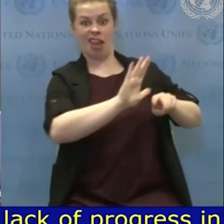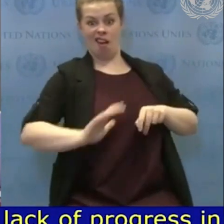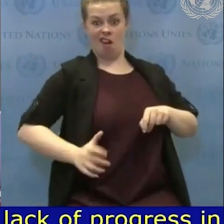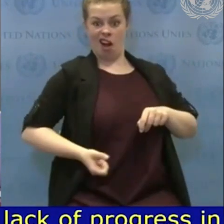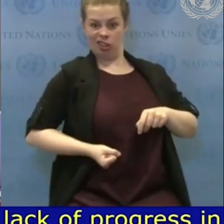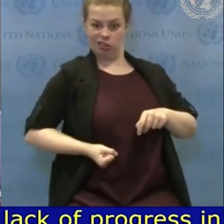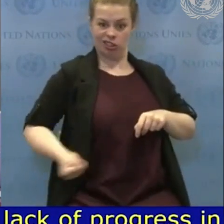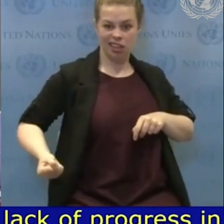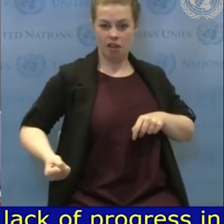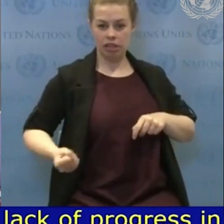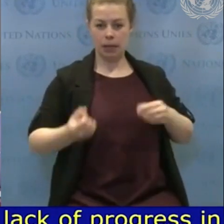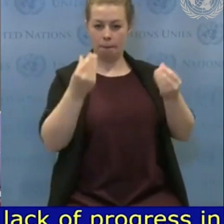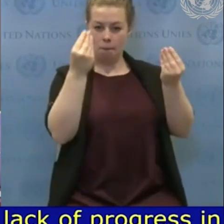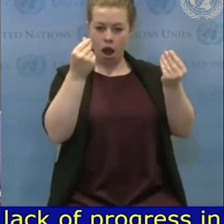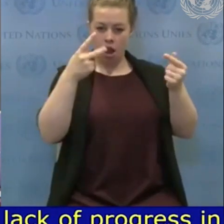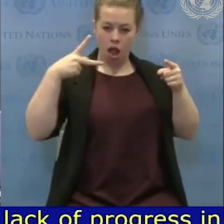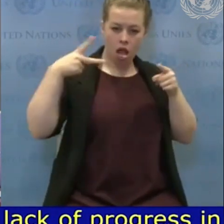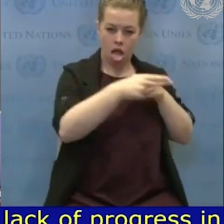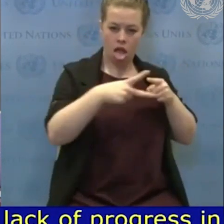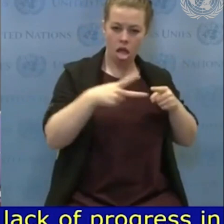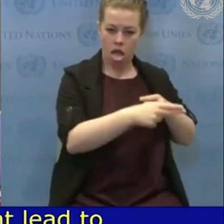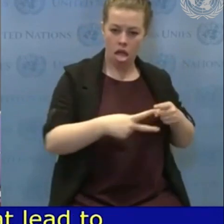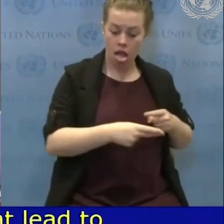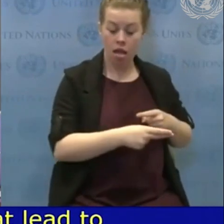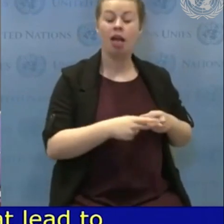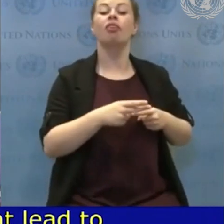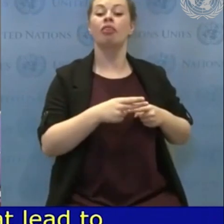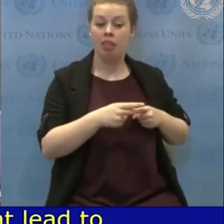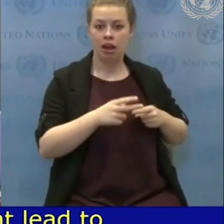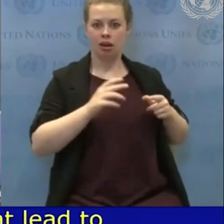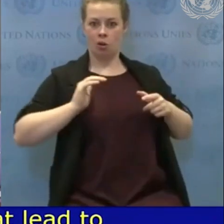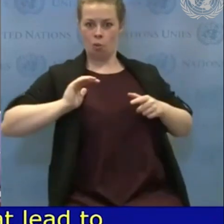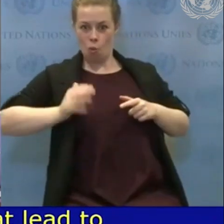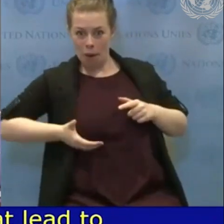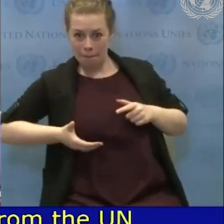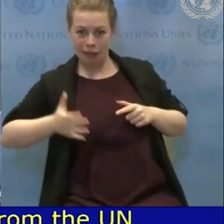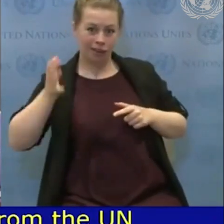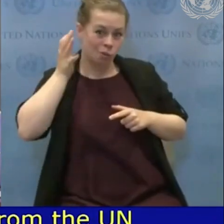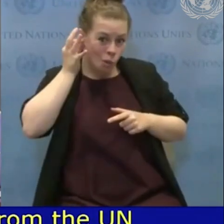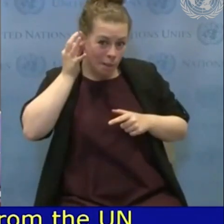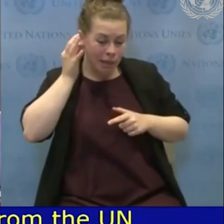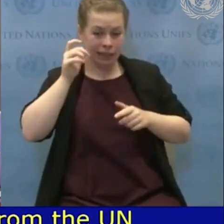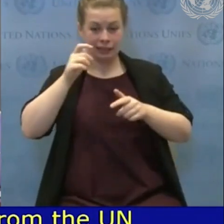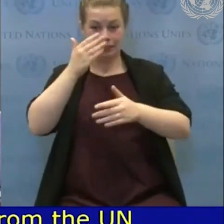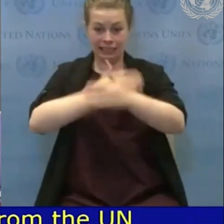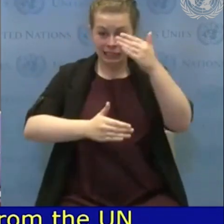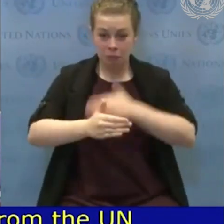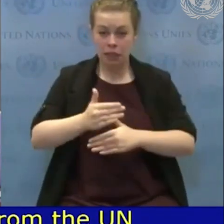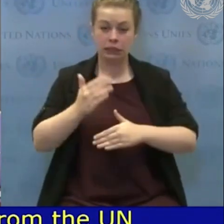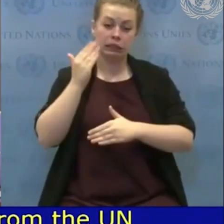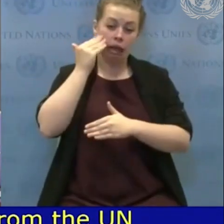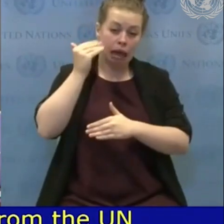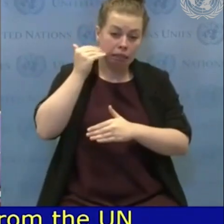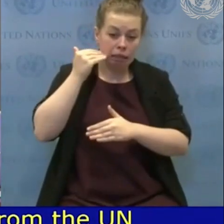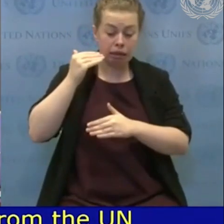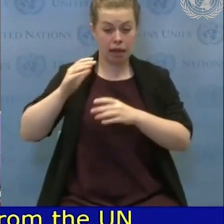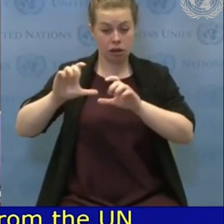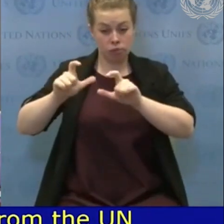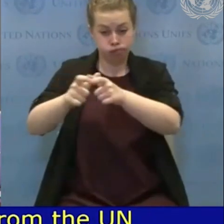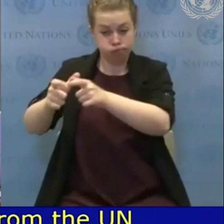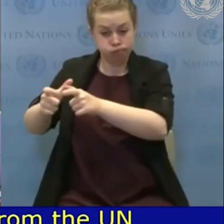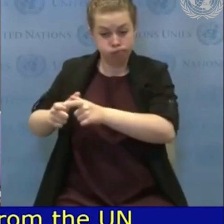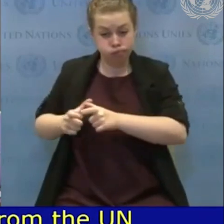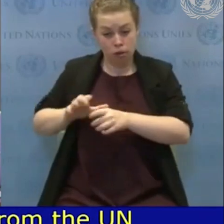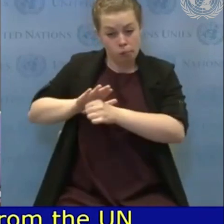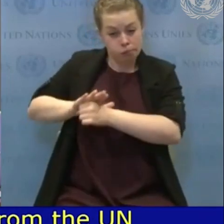poorest, on women, people with disabilities, children, ethnic minorities, migrants and other marginalised groups.